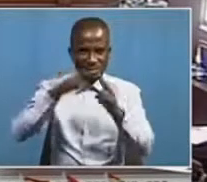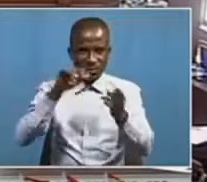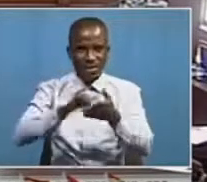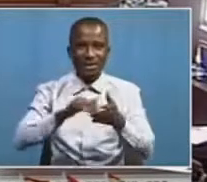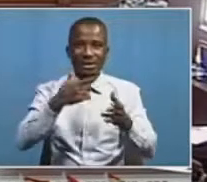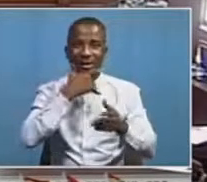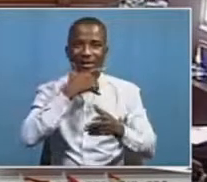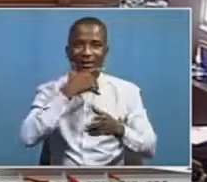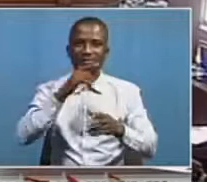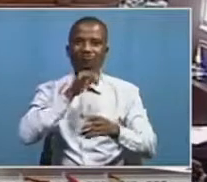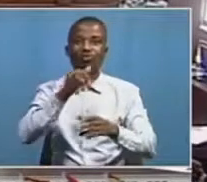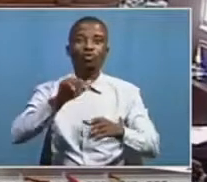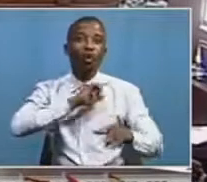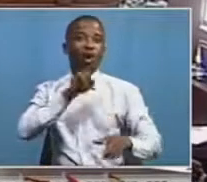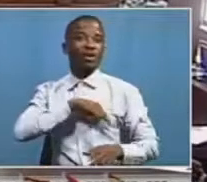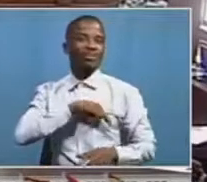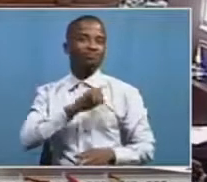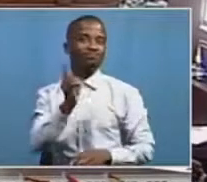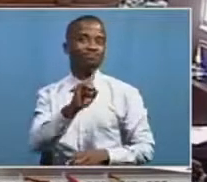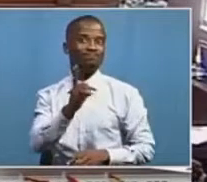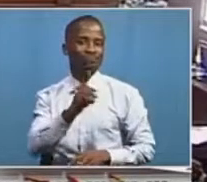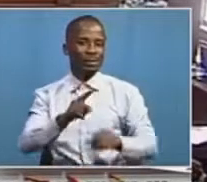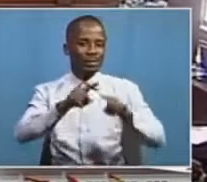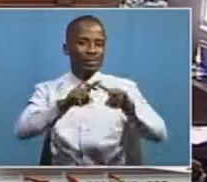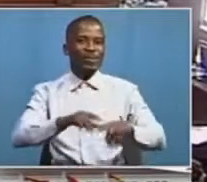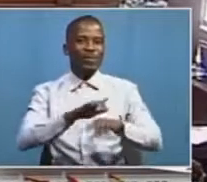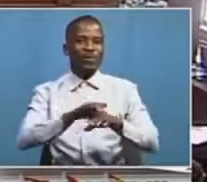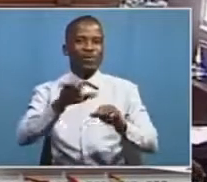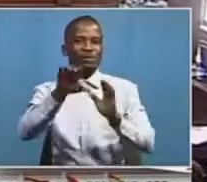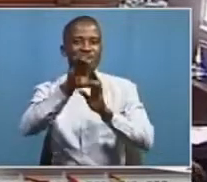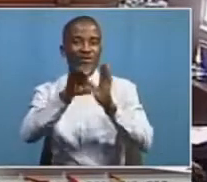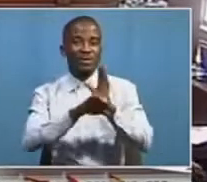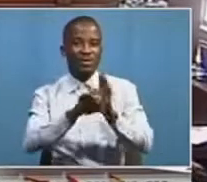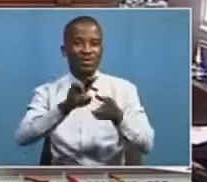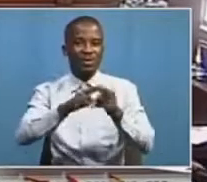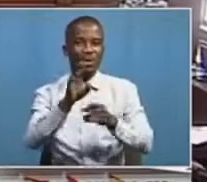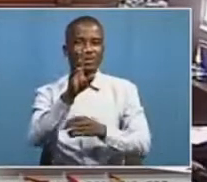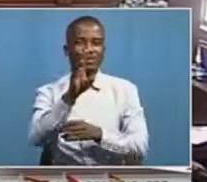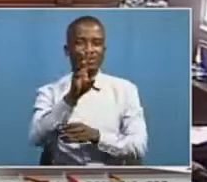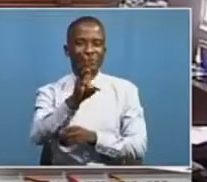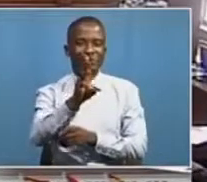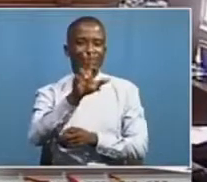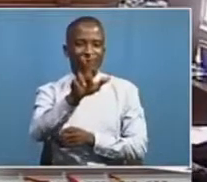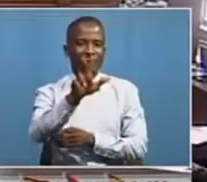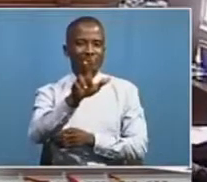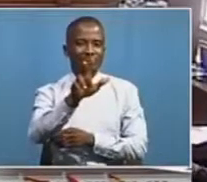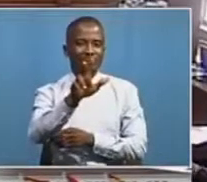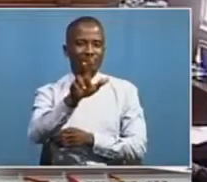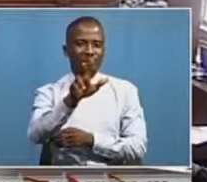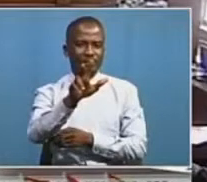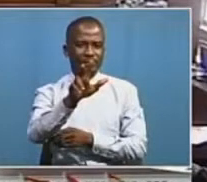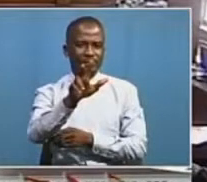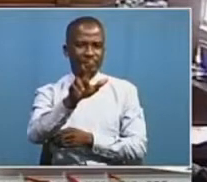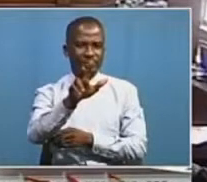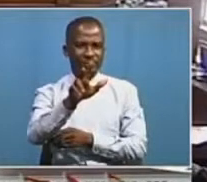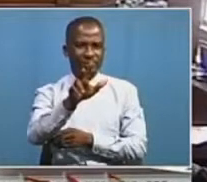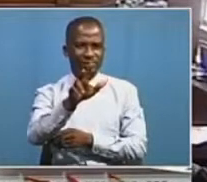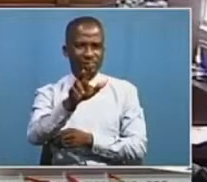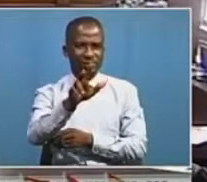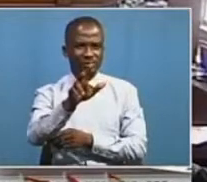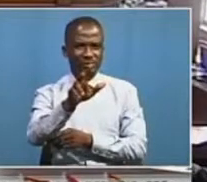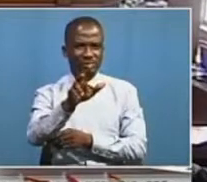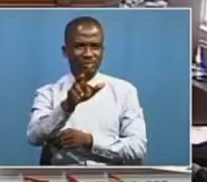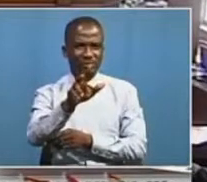candidates as required under Article 63, Clause 4 and 5 of the 1992 Constitution.